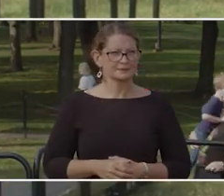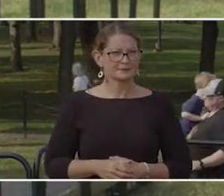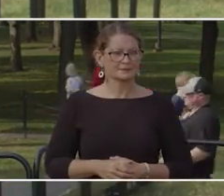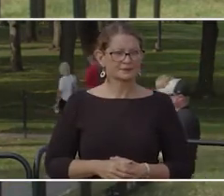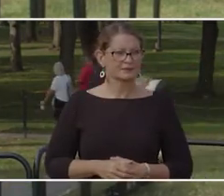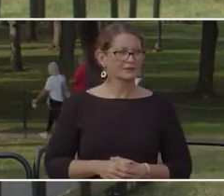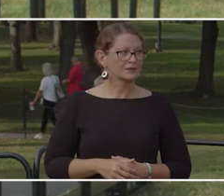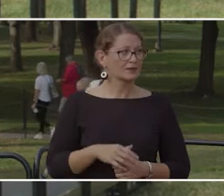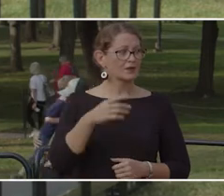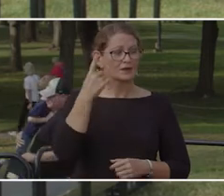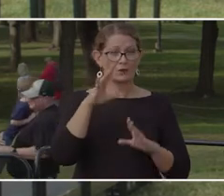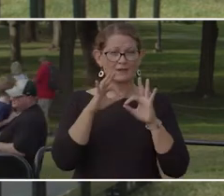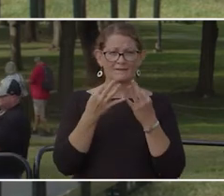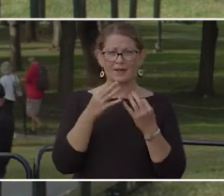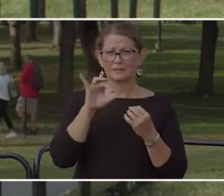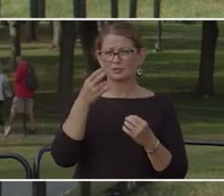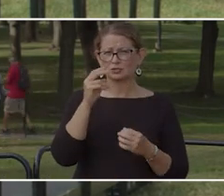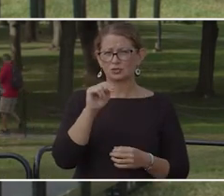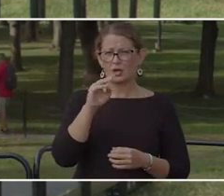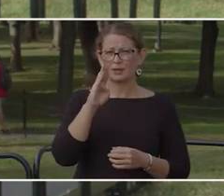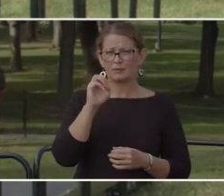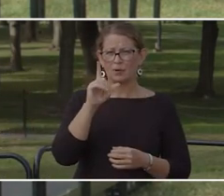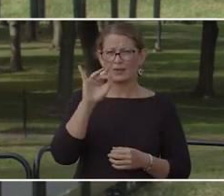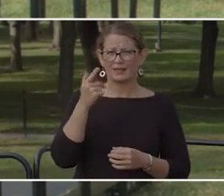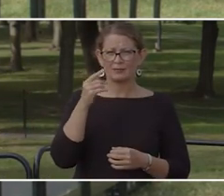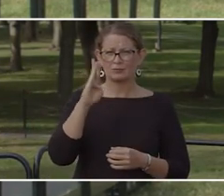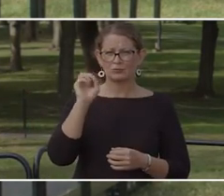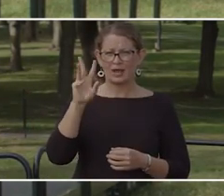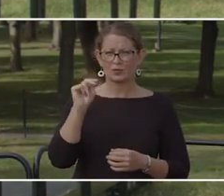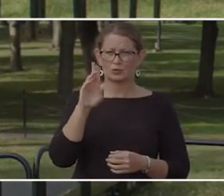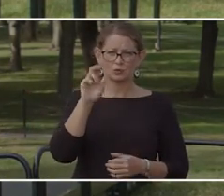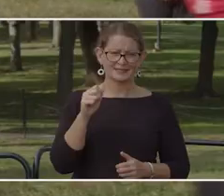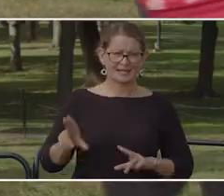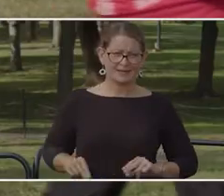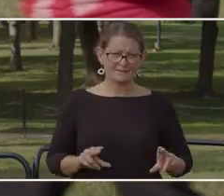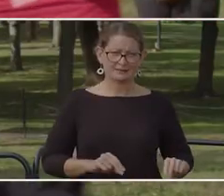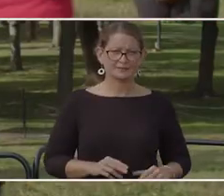On behalf of the family of John Bolin Brown, U.S. Navy.